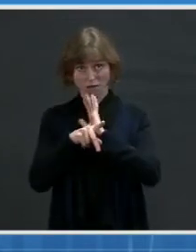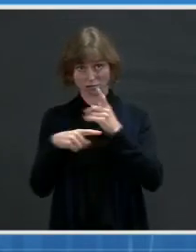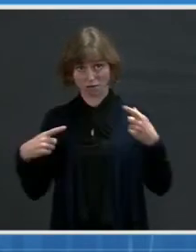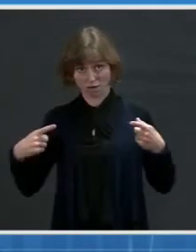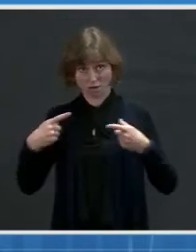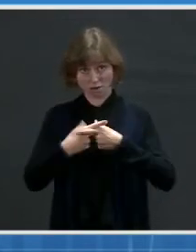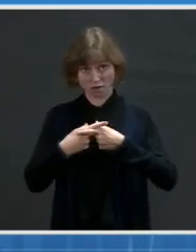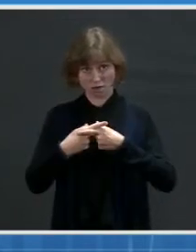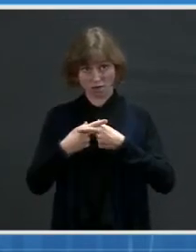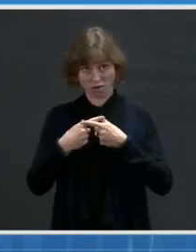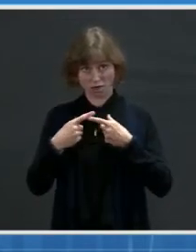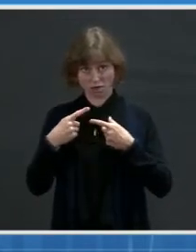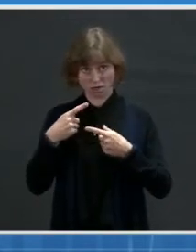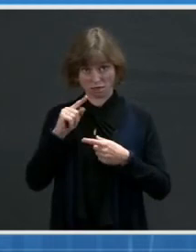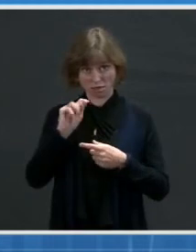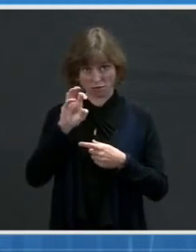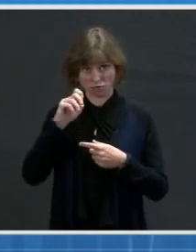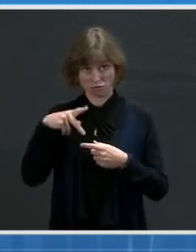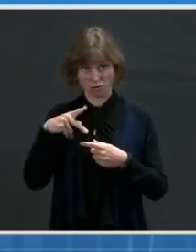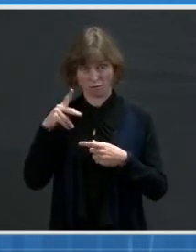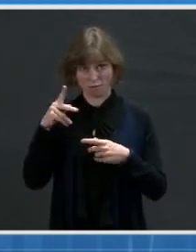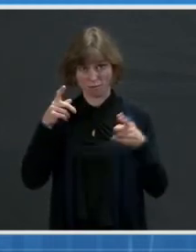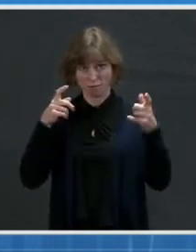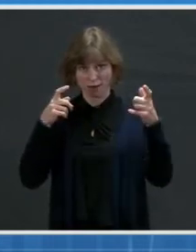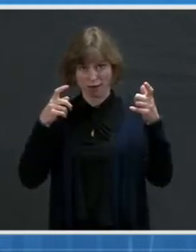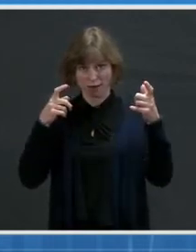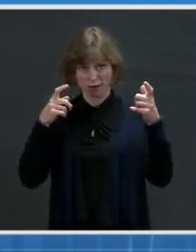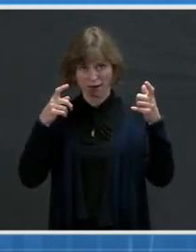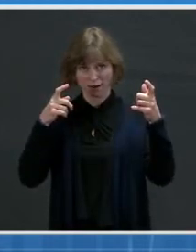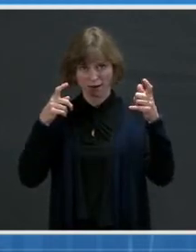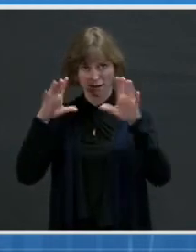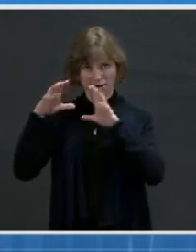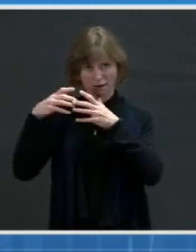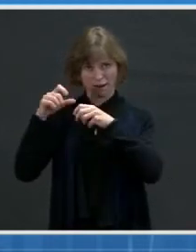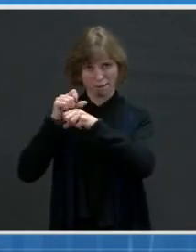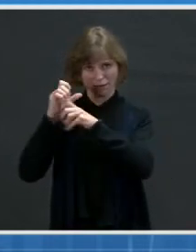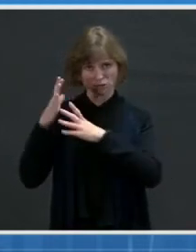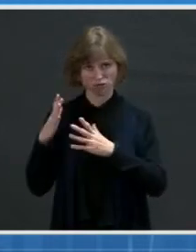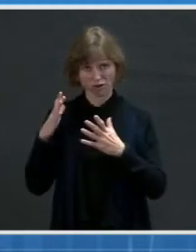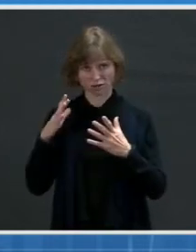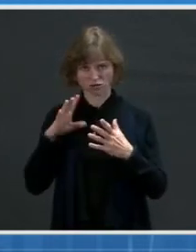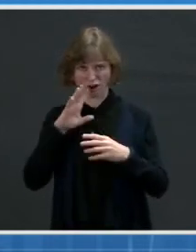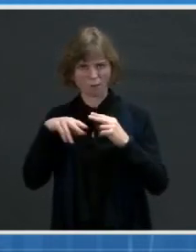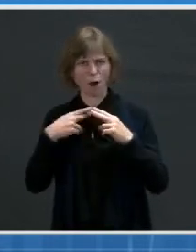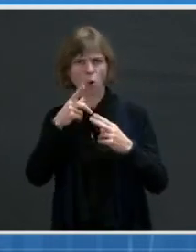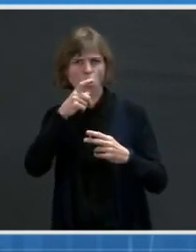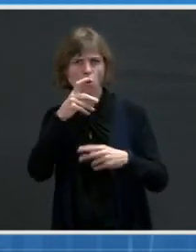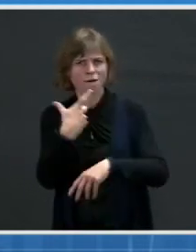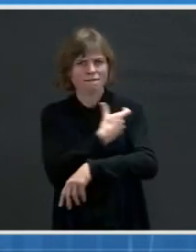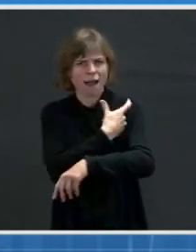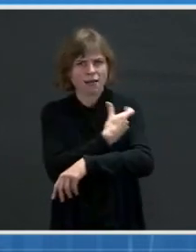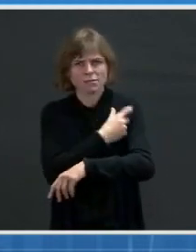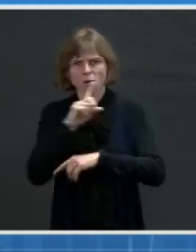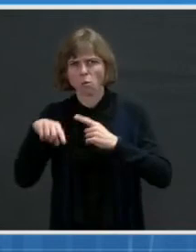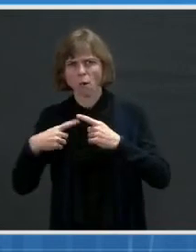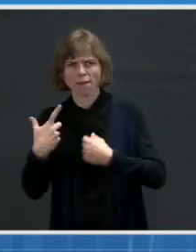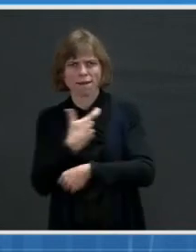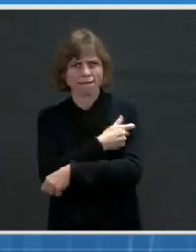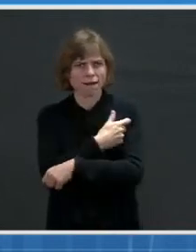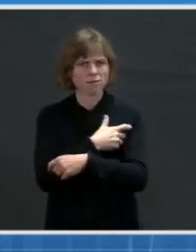administration regarding who was vaccinated when? And